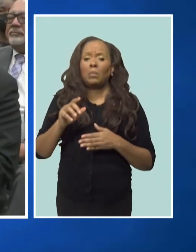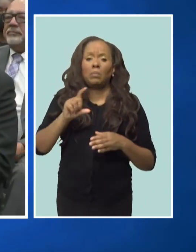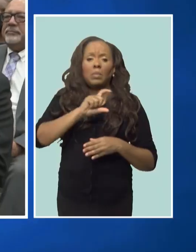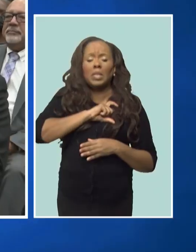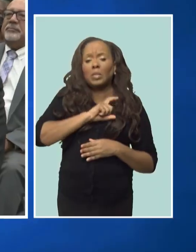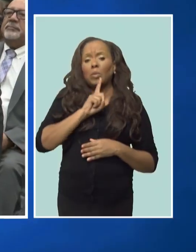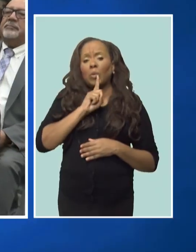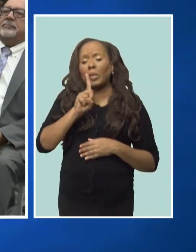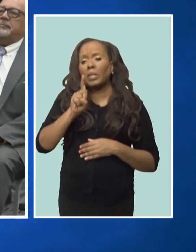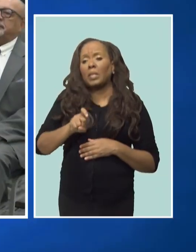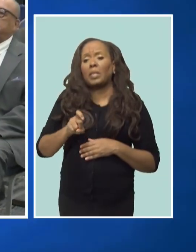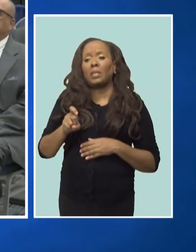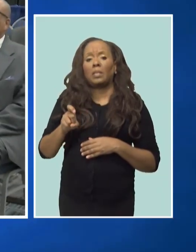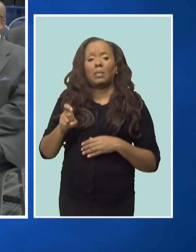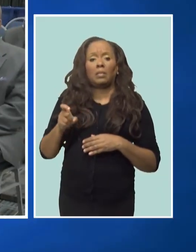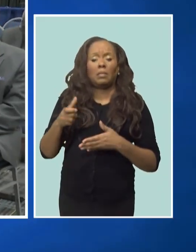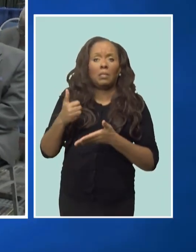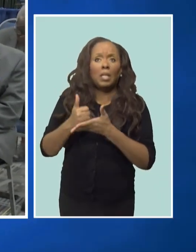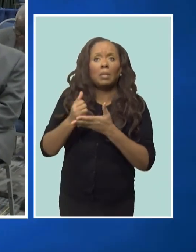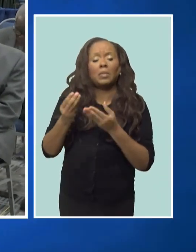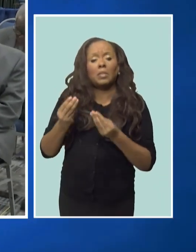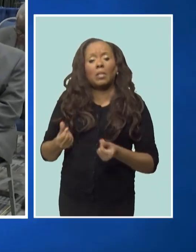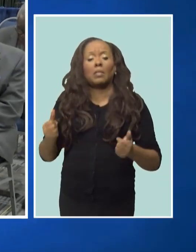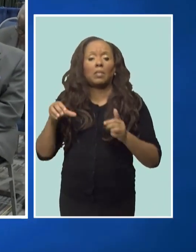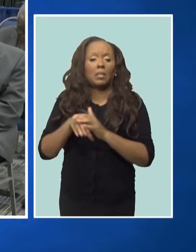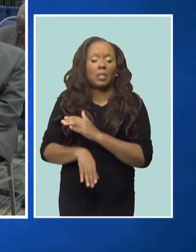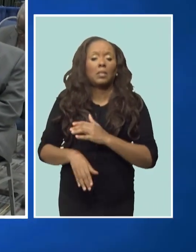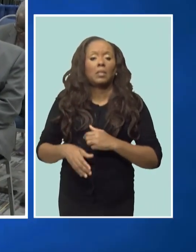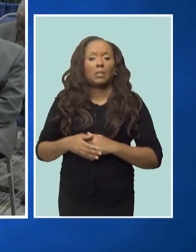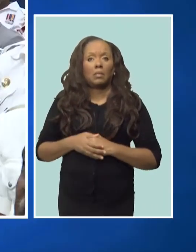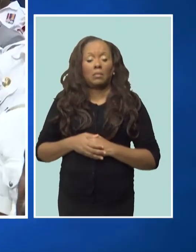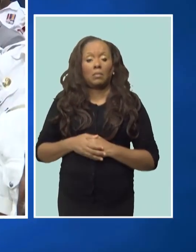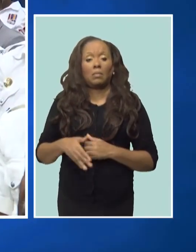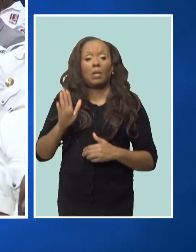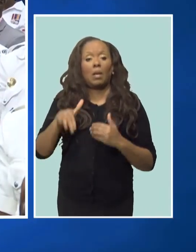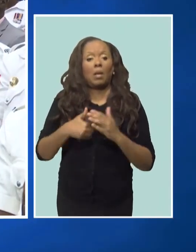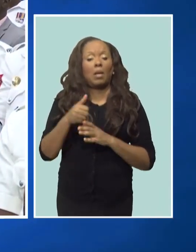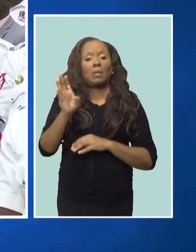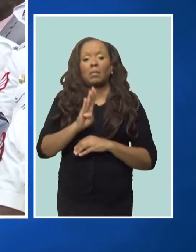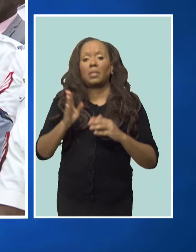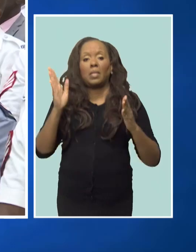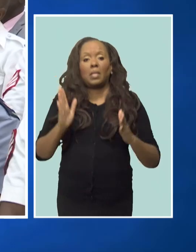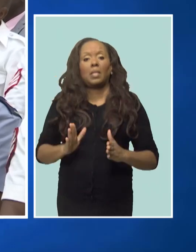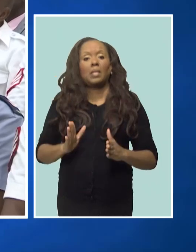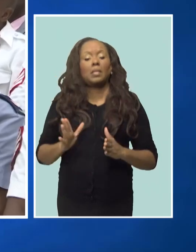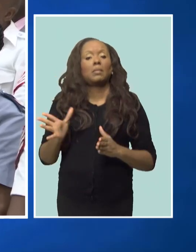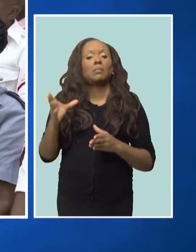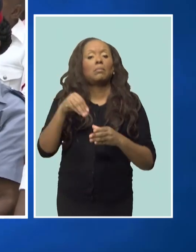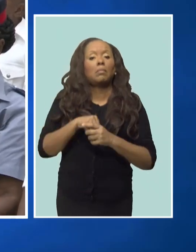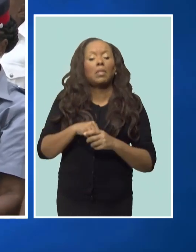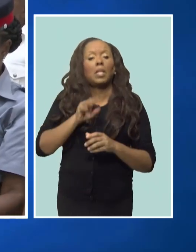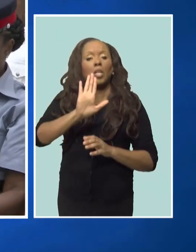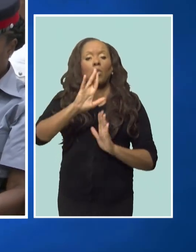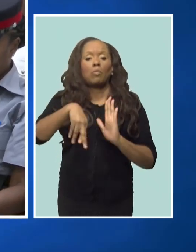public's help in solving crime. He urges all Barbadians to play their role in assisting officers.